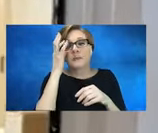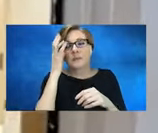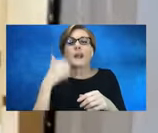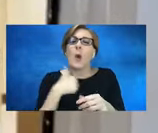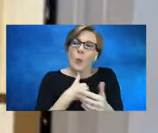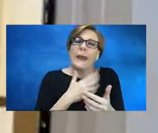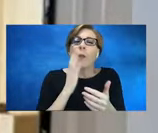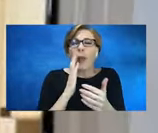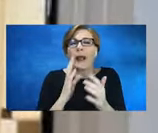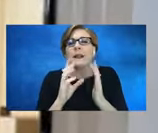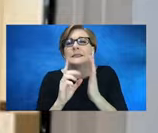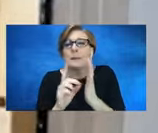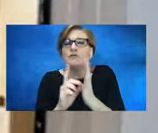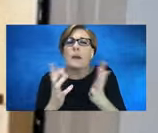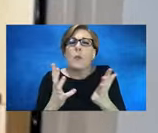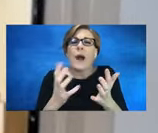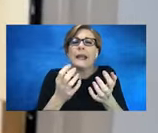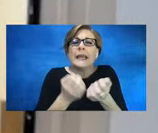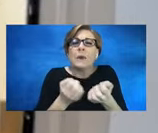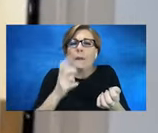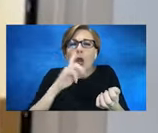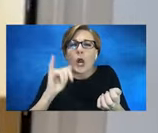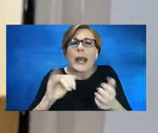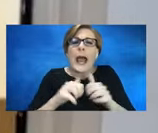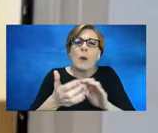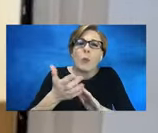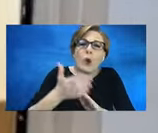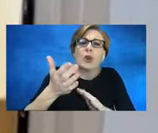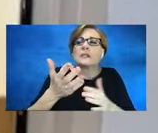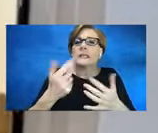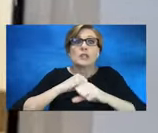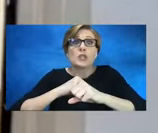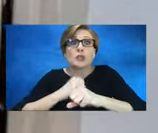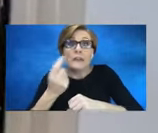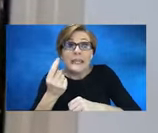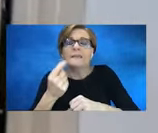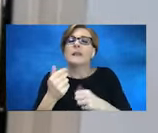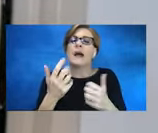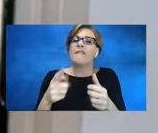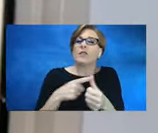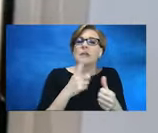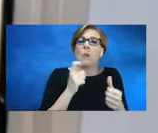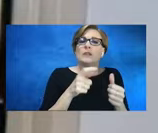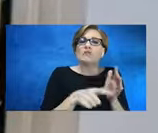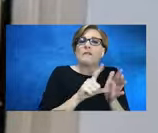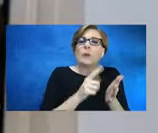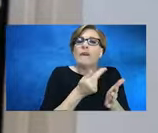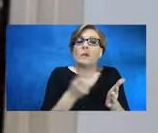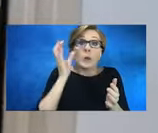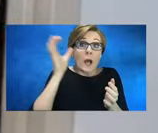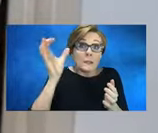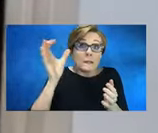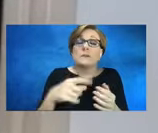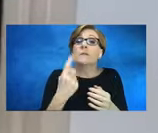provide demonstrations of how some of our equipment works, and we highlight some of our security features, there's a few concepts that I want to cover. And the first is